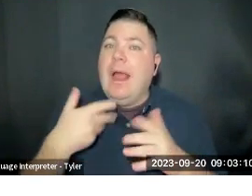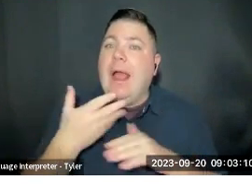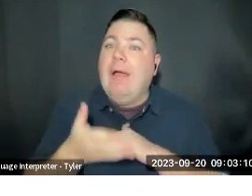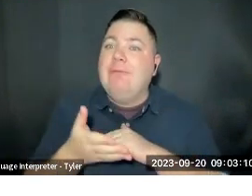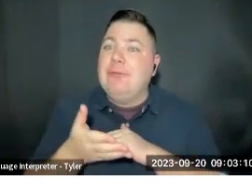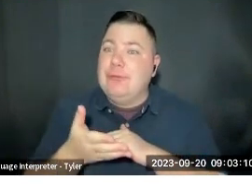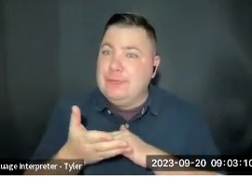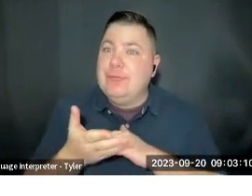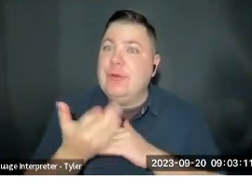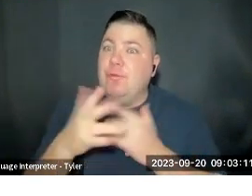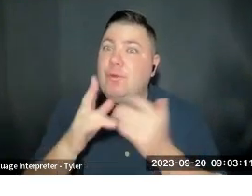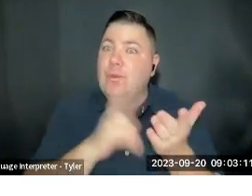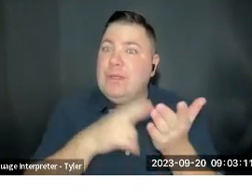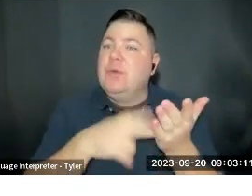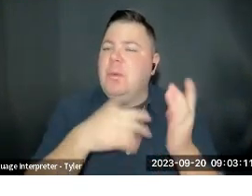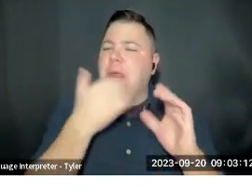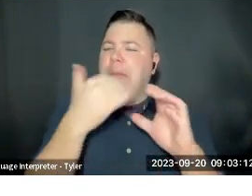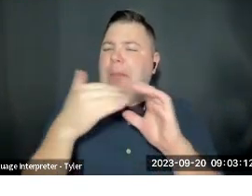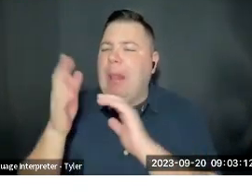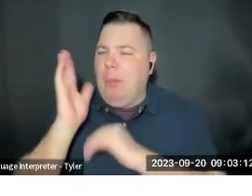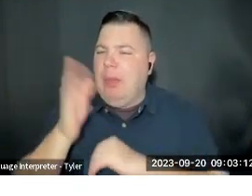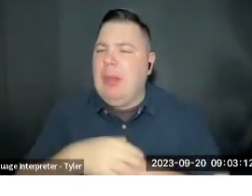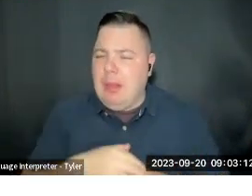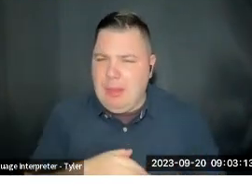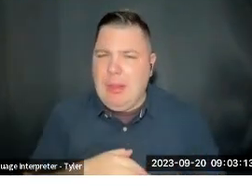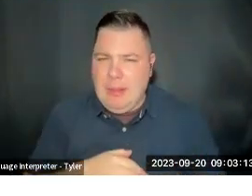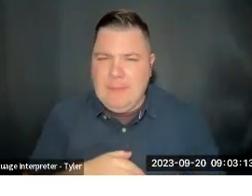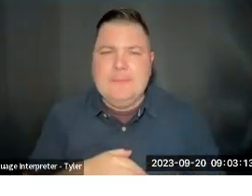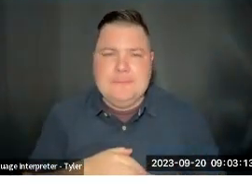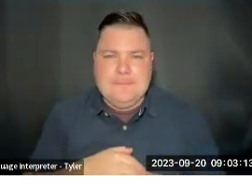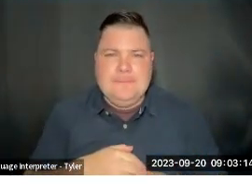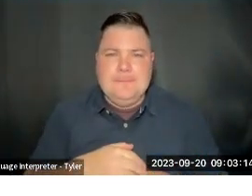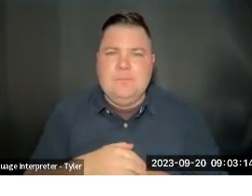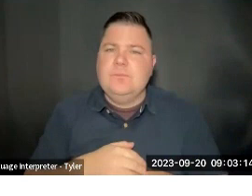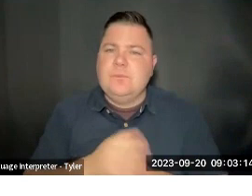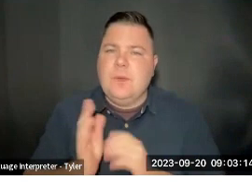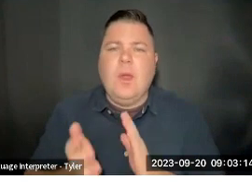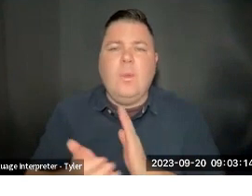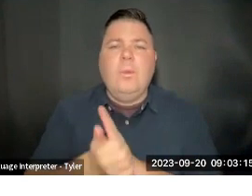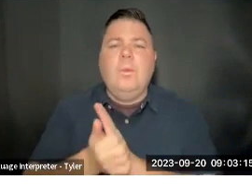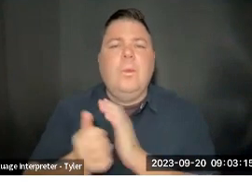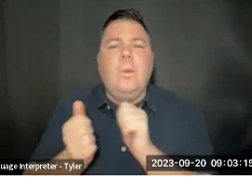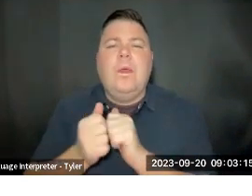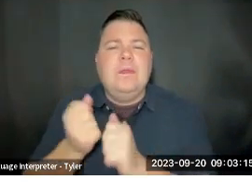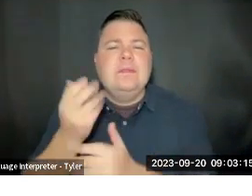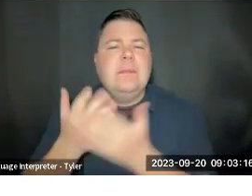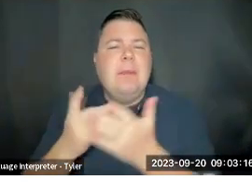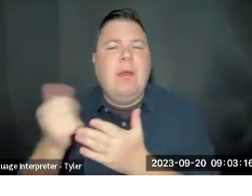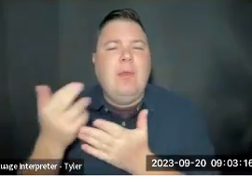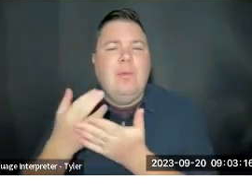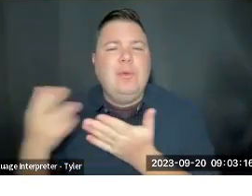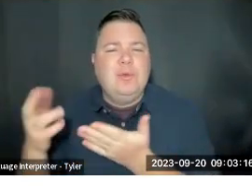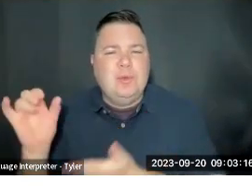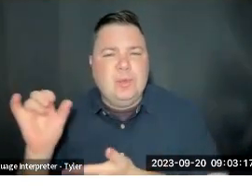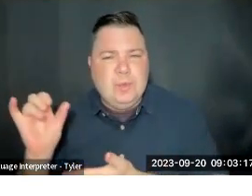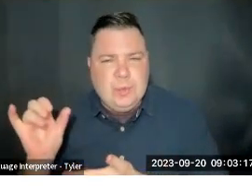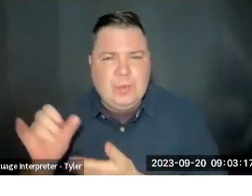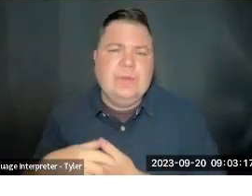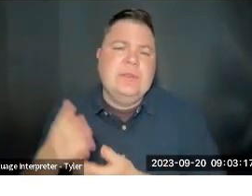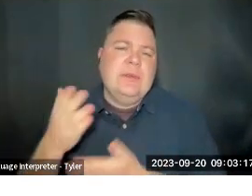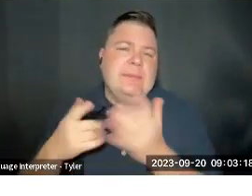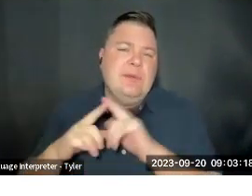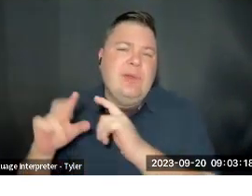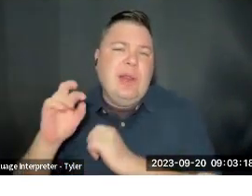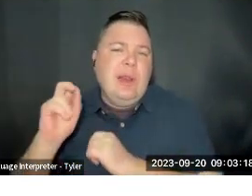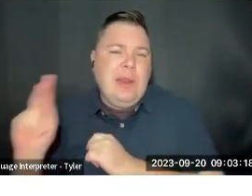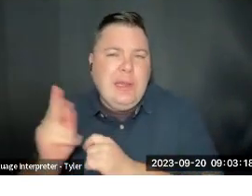all registrants in a few days. Along with that, you'll also receive some resources, different links.